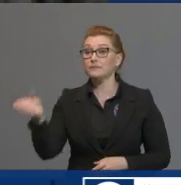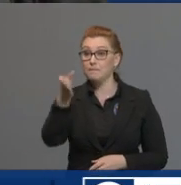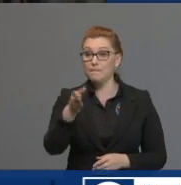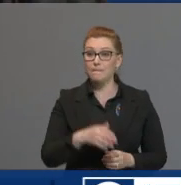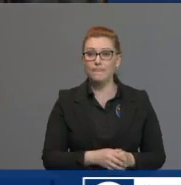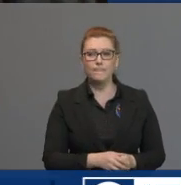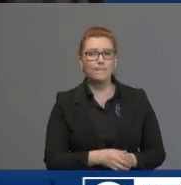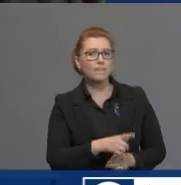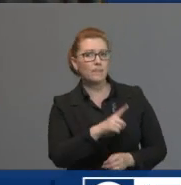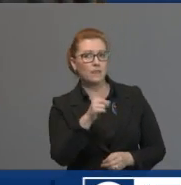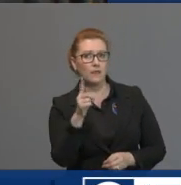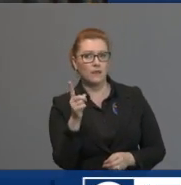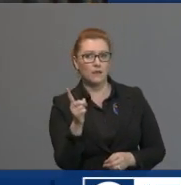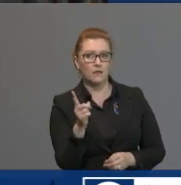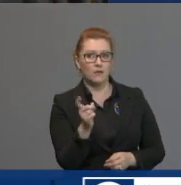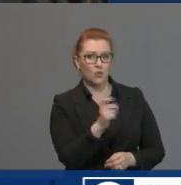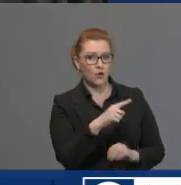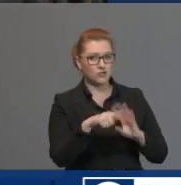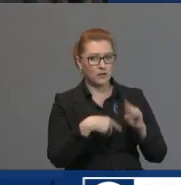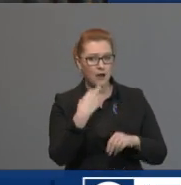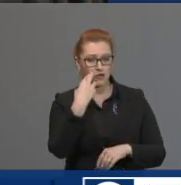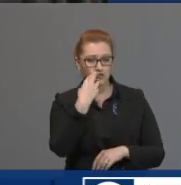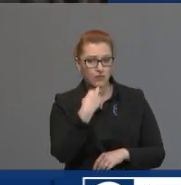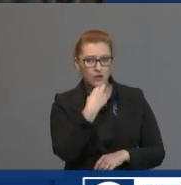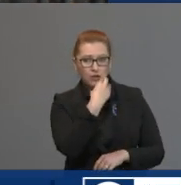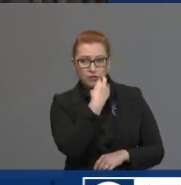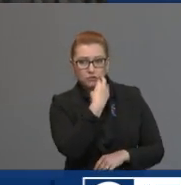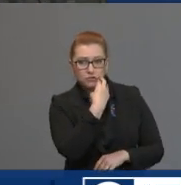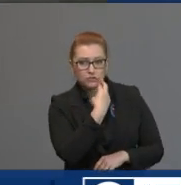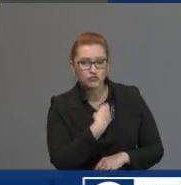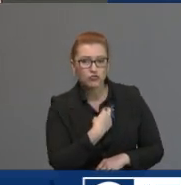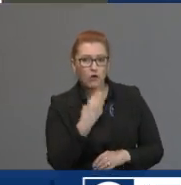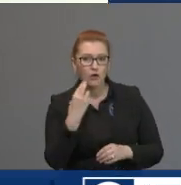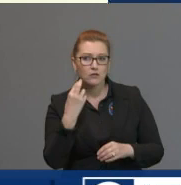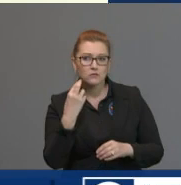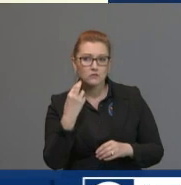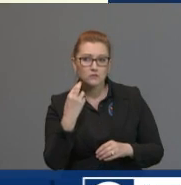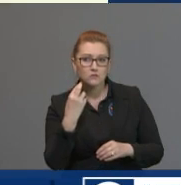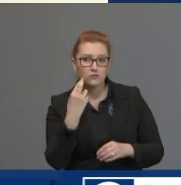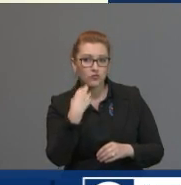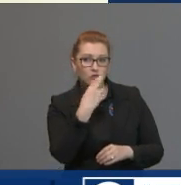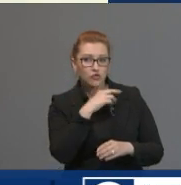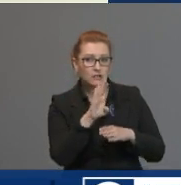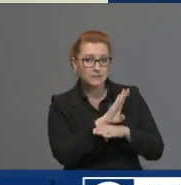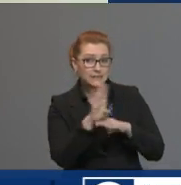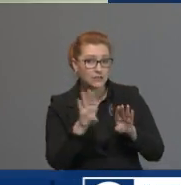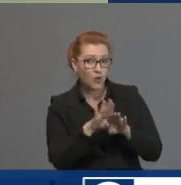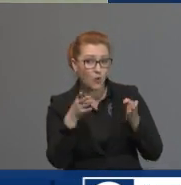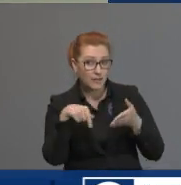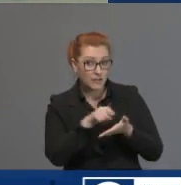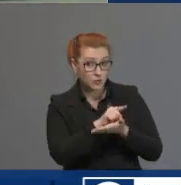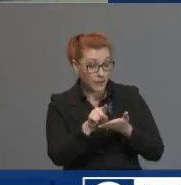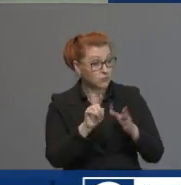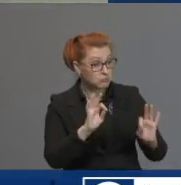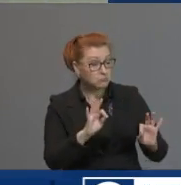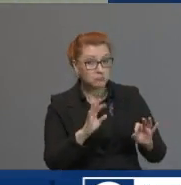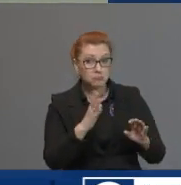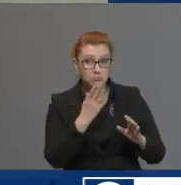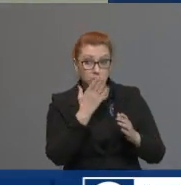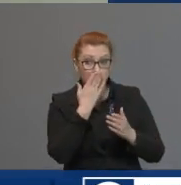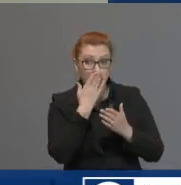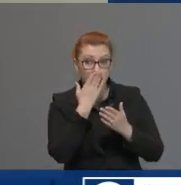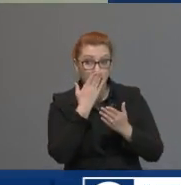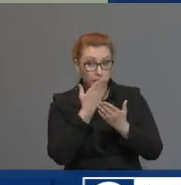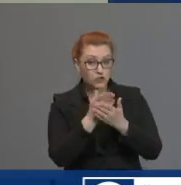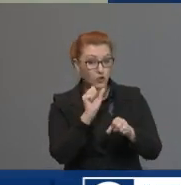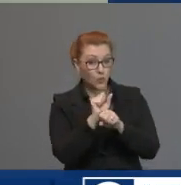Yeah, I just had one more question about the particularly restaurants, service, or industry businesses reopening this week. That is good that